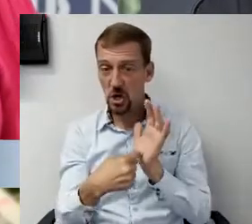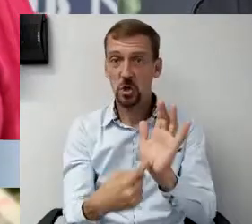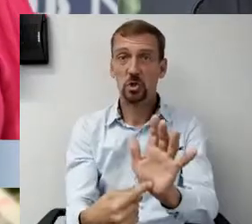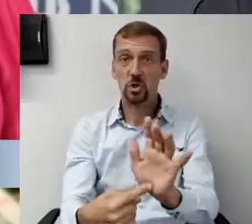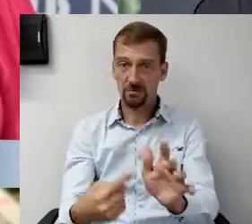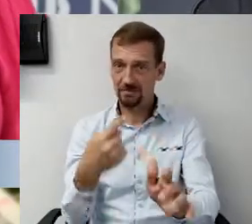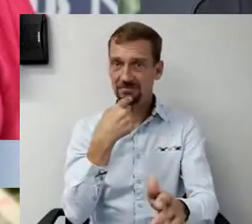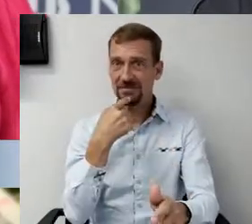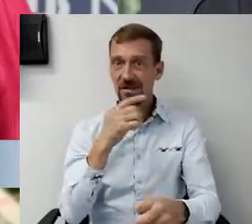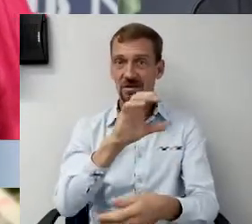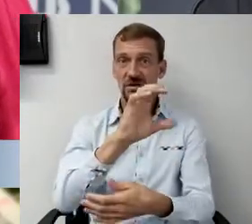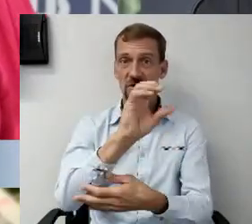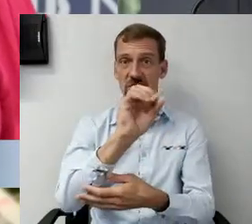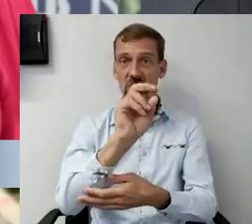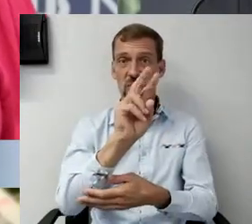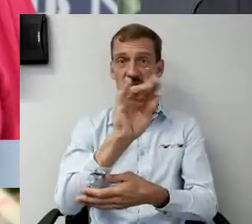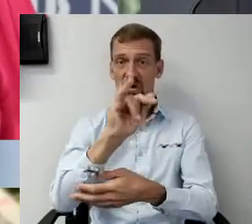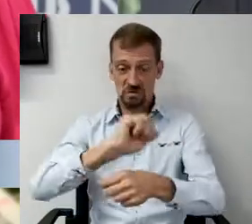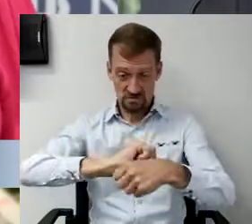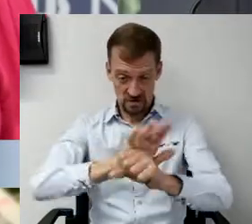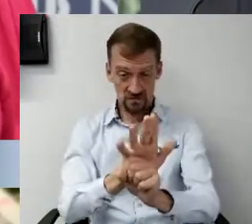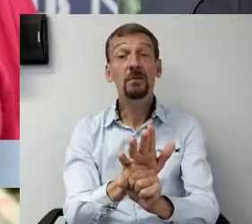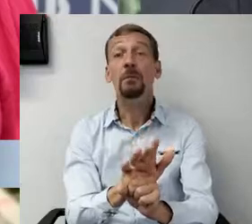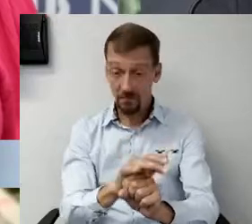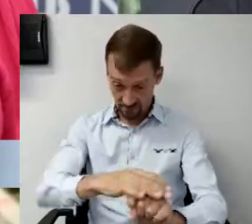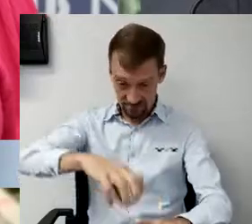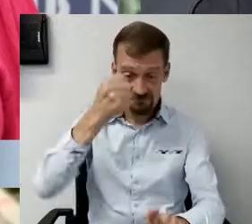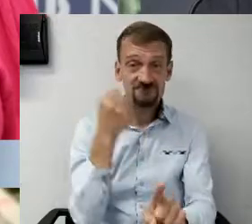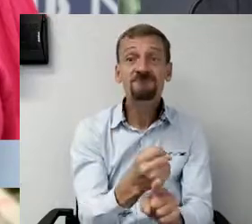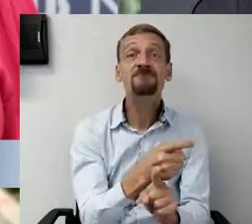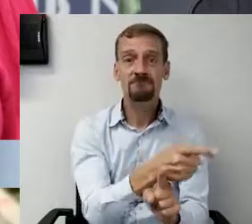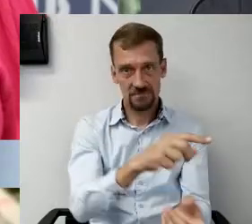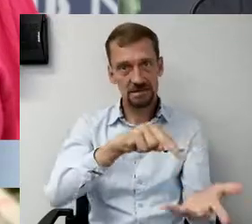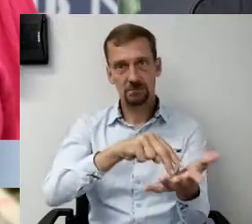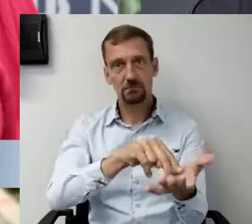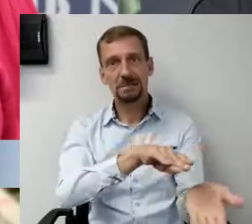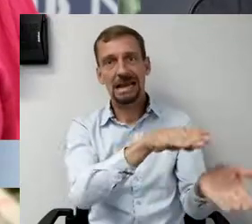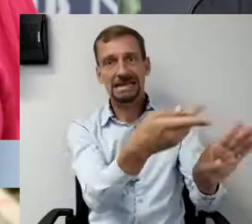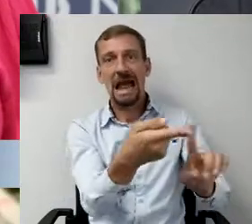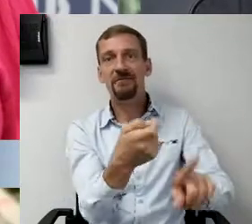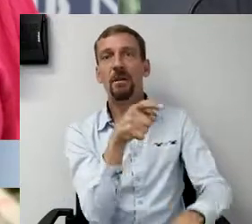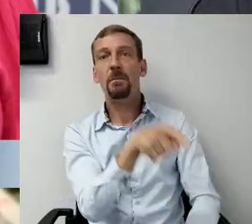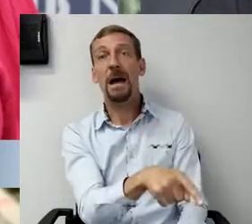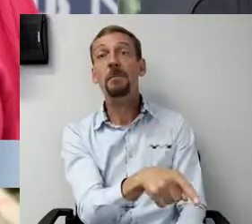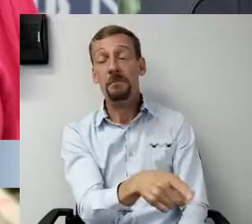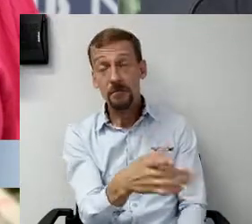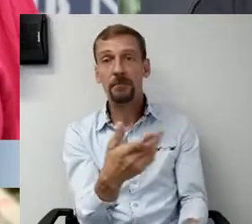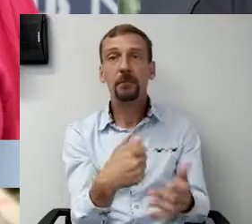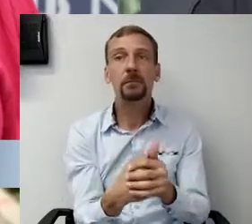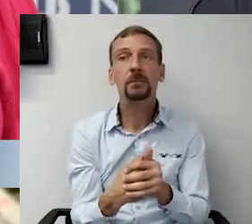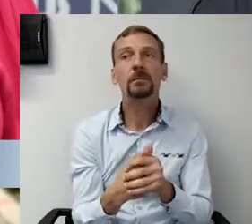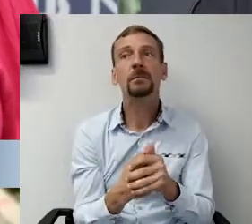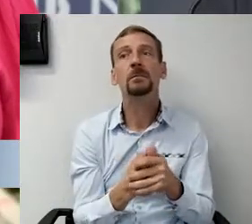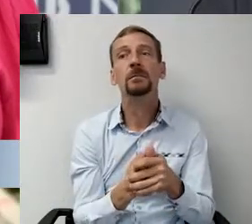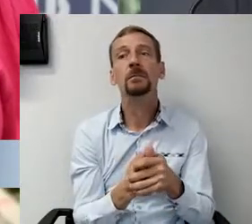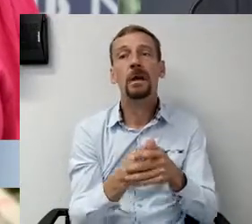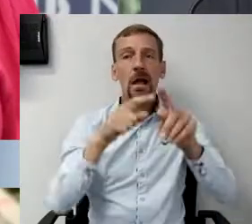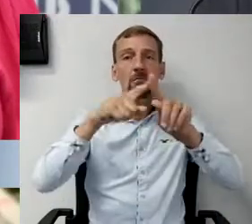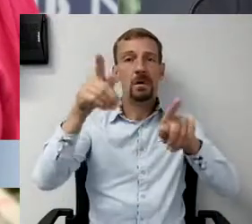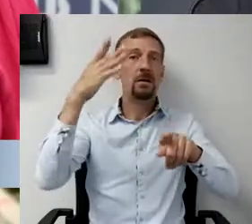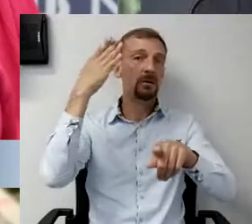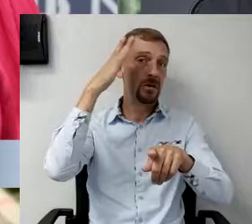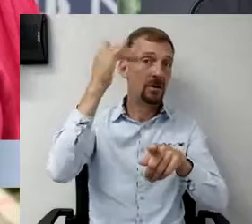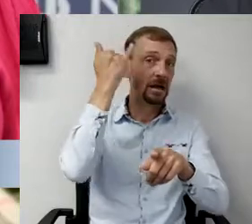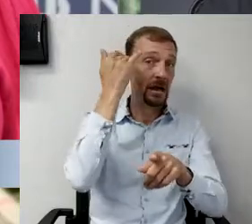for COVID and that's what we were treating, we're going to call it a COVID death. So I don't know if that, when Dr.